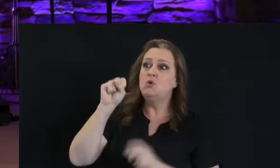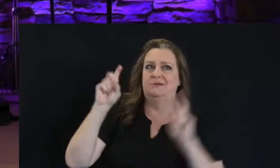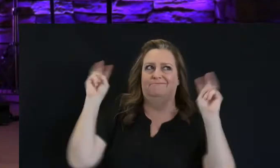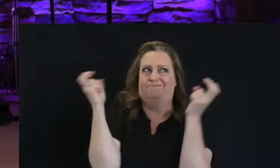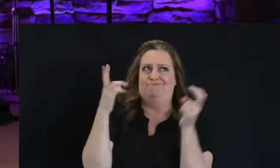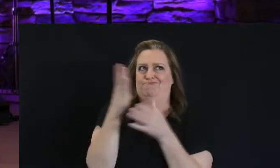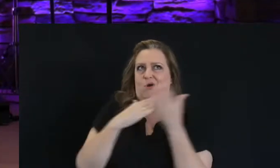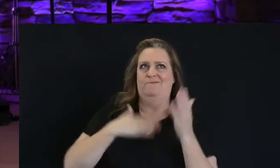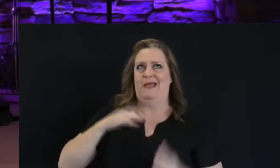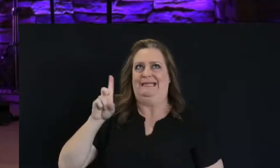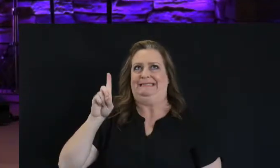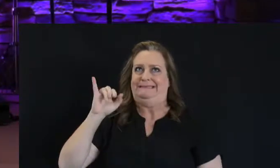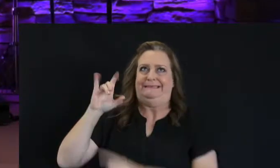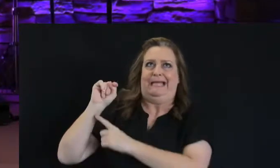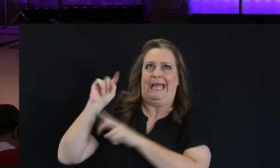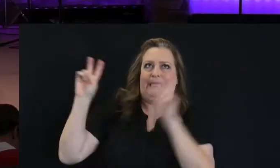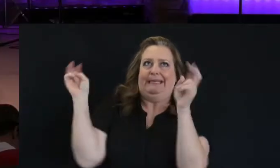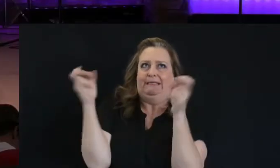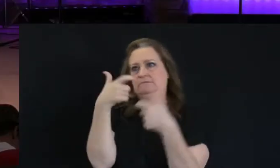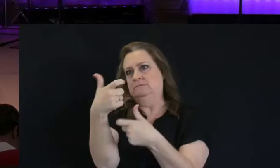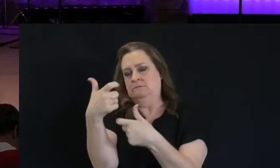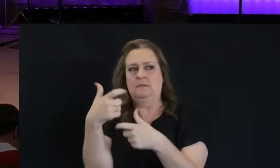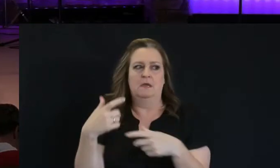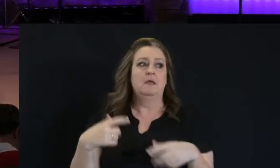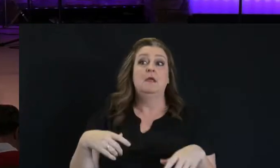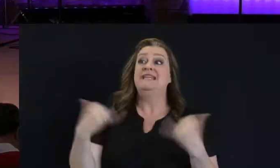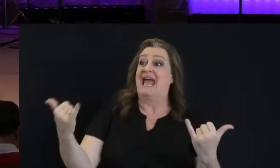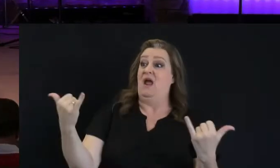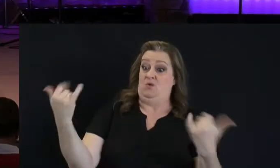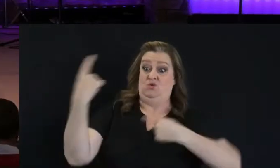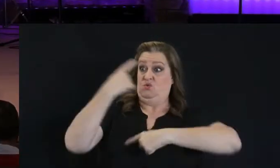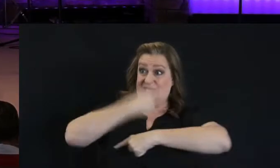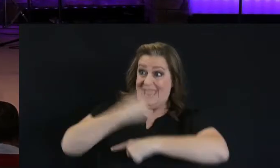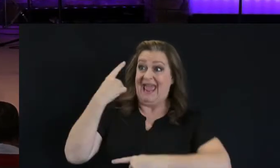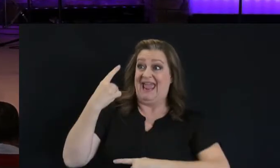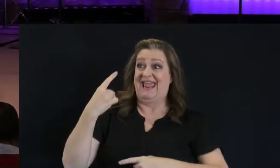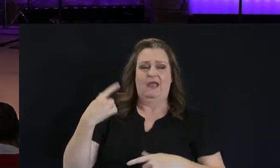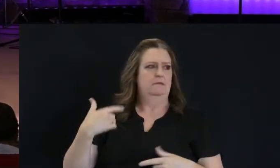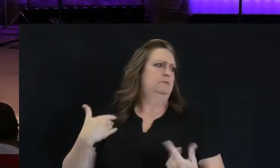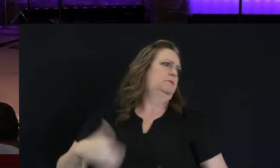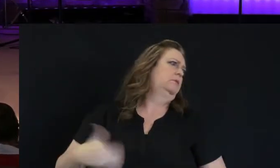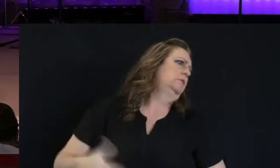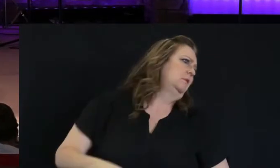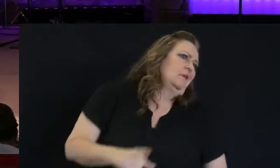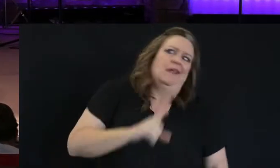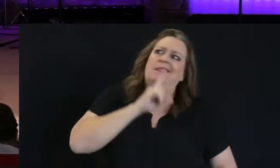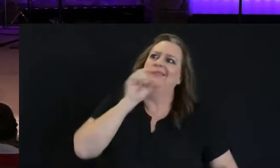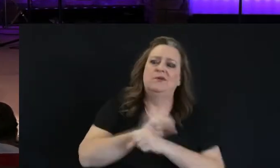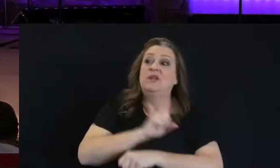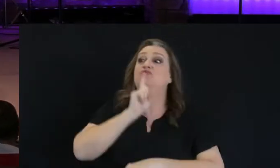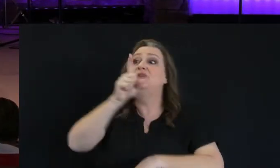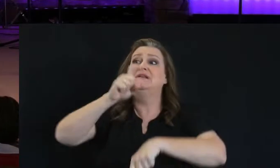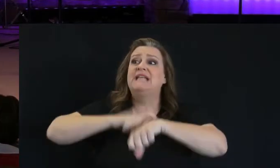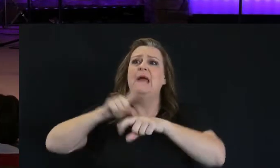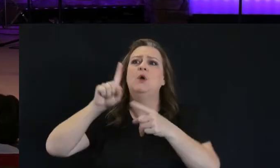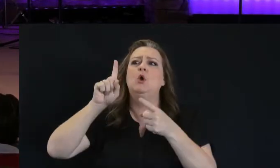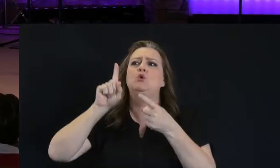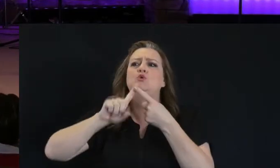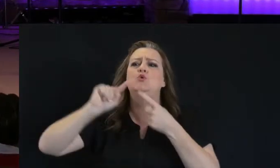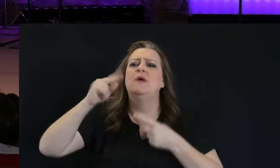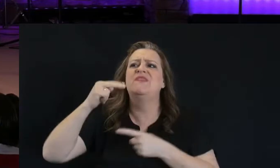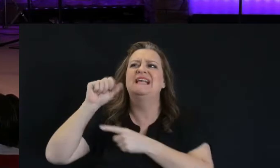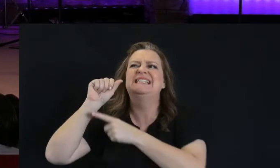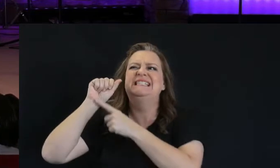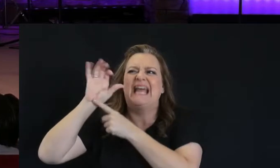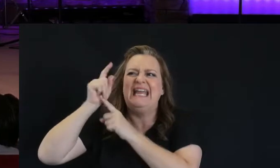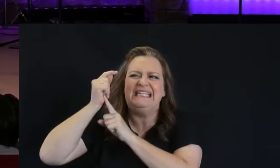way. But now, fast forward to today, where you can get literally real-time, to-the-second news reports